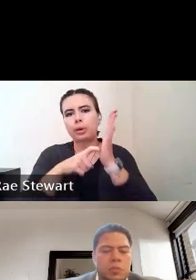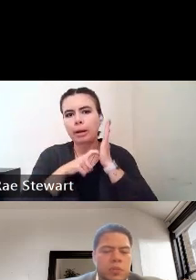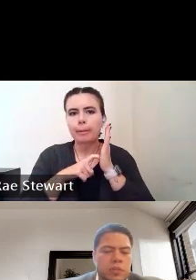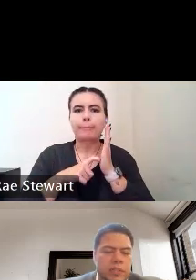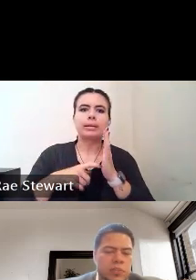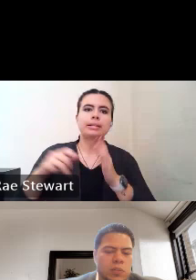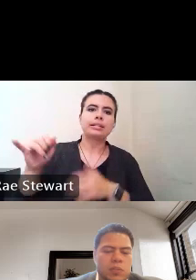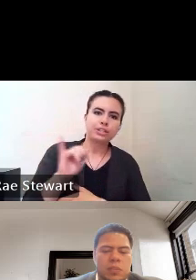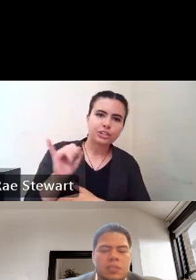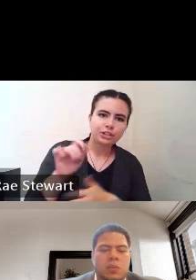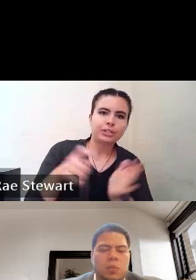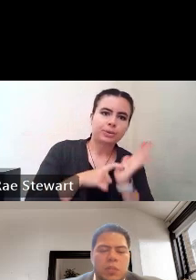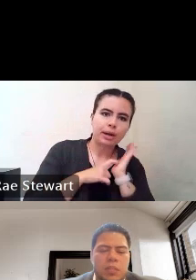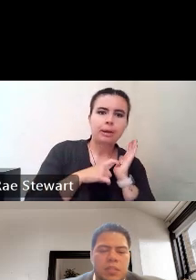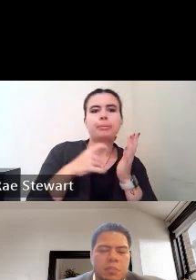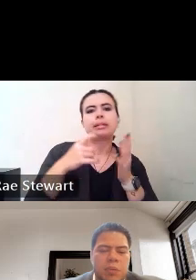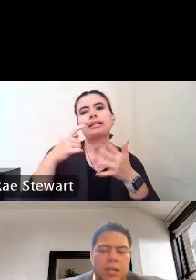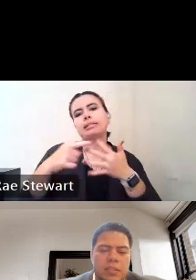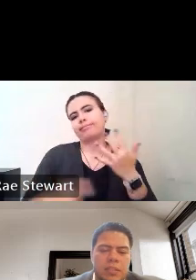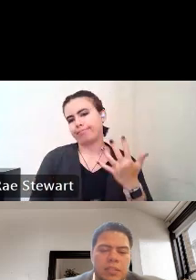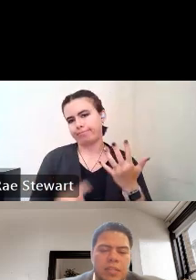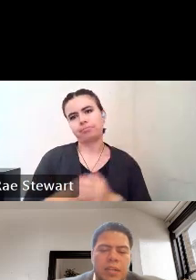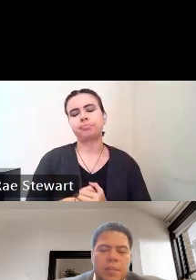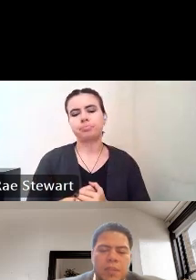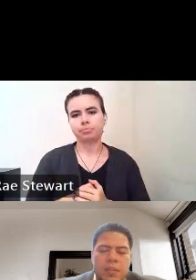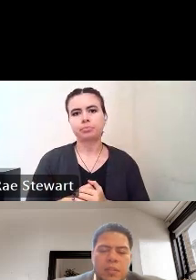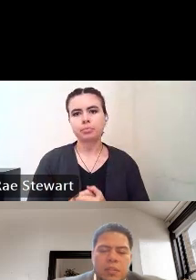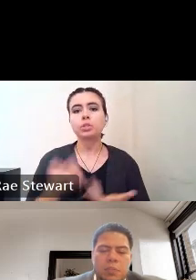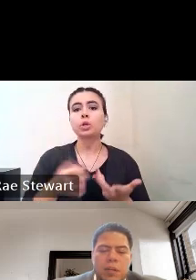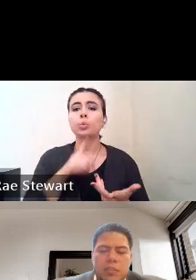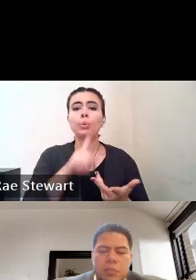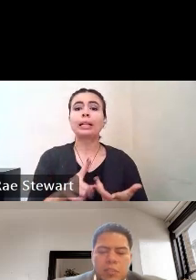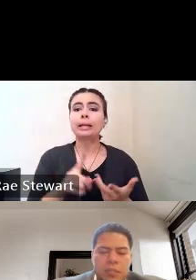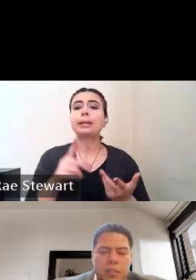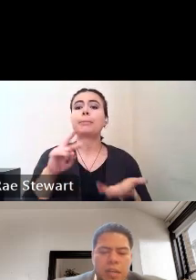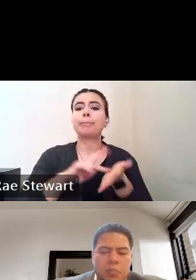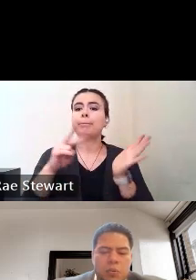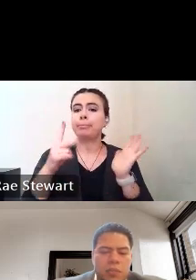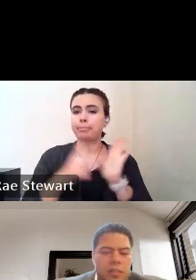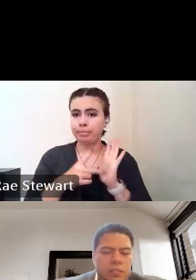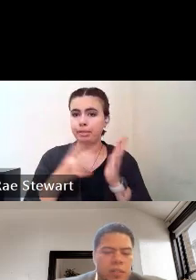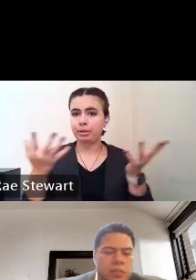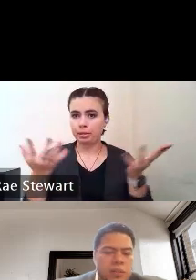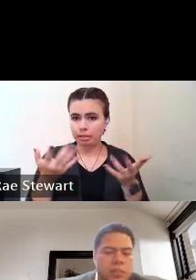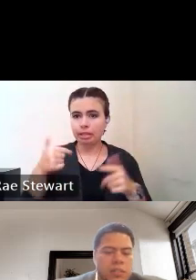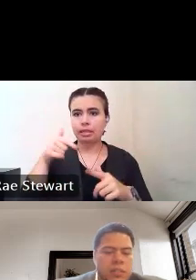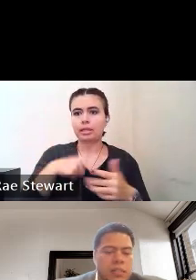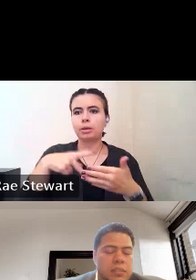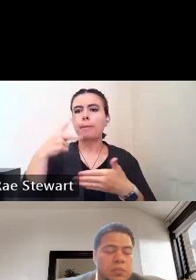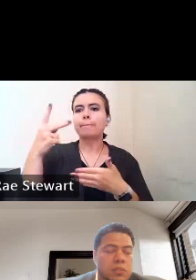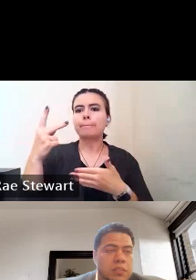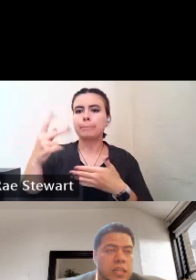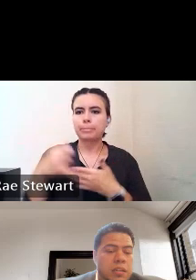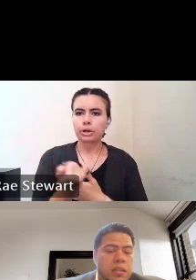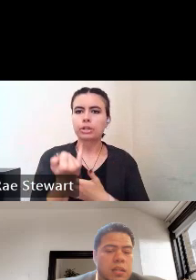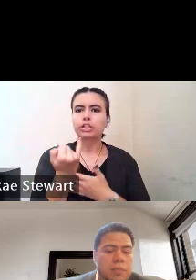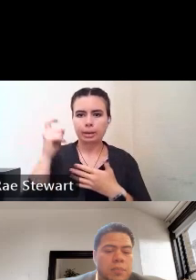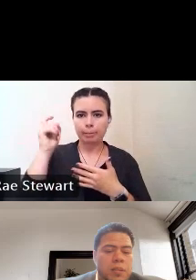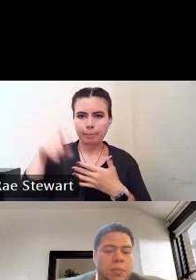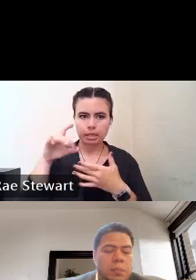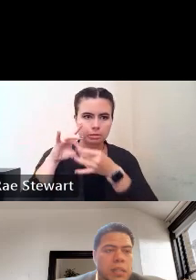other applicable variation. What this all means that in practice is that the project must be aligned both at the federal and with